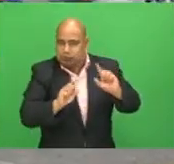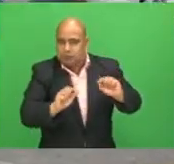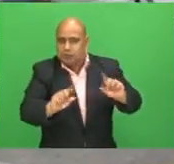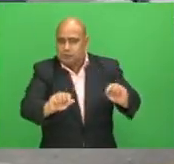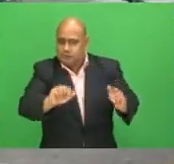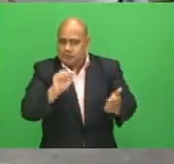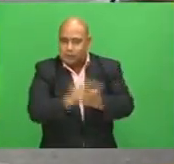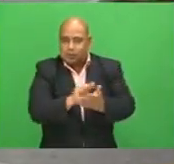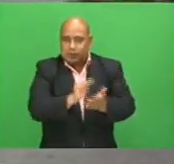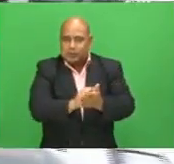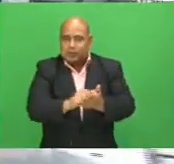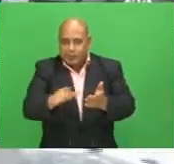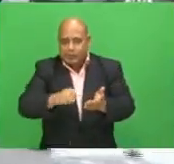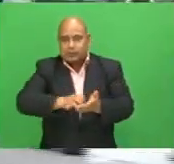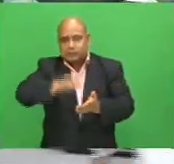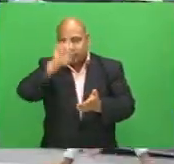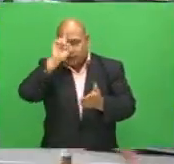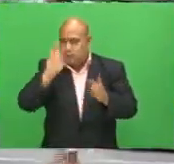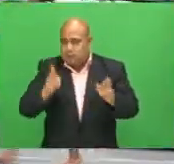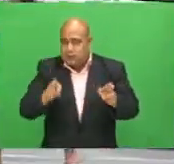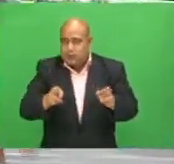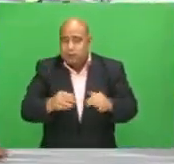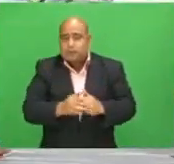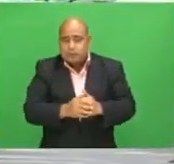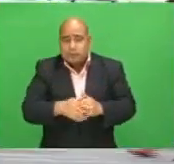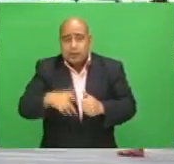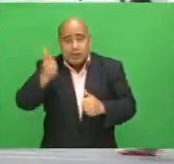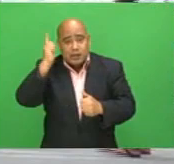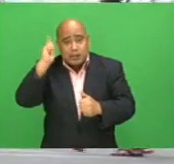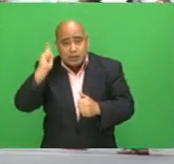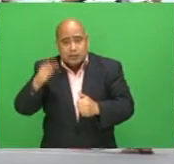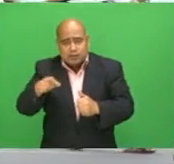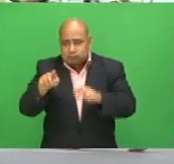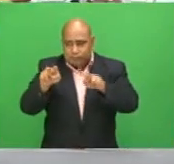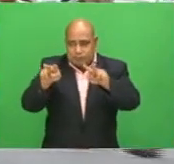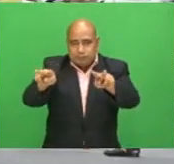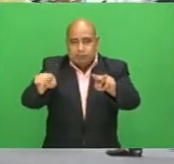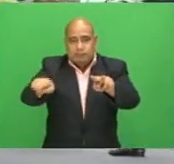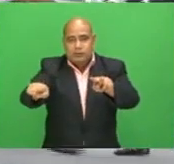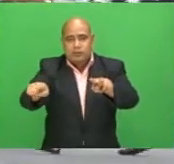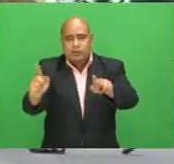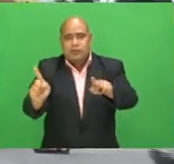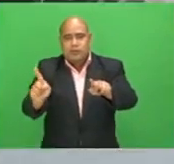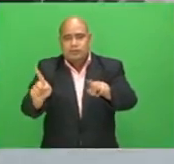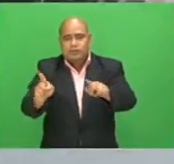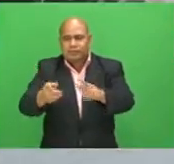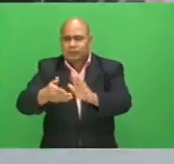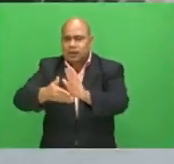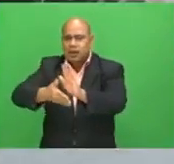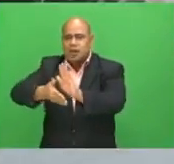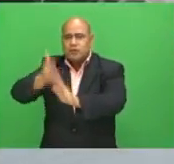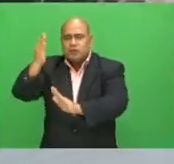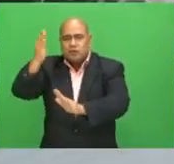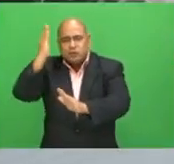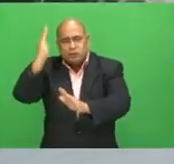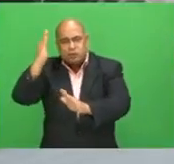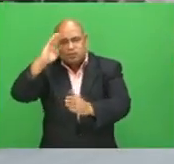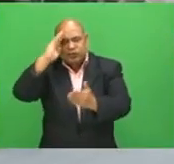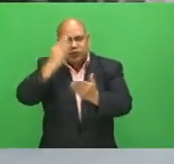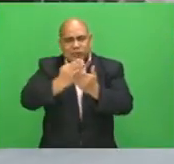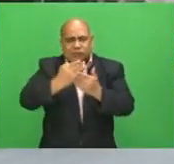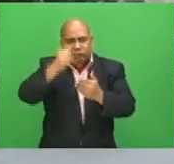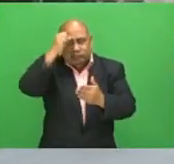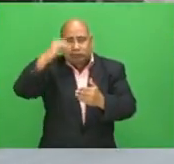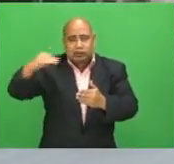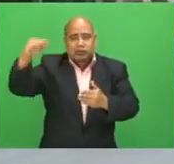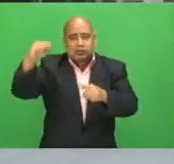normalcy. She adds teachers are counting on senior students to set a good example for juniors and to have the right atmosphere for learning and